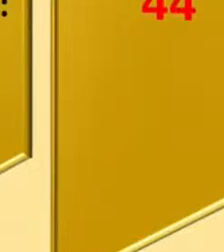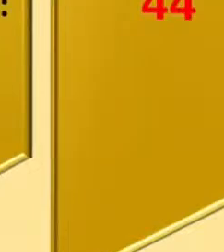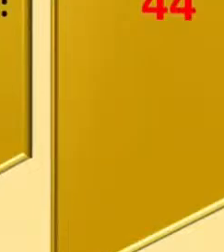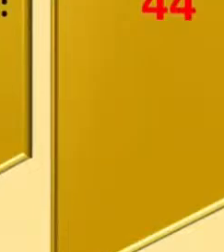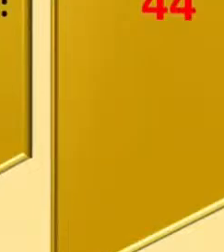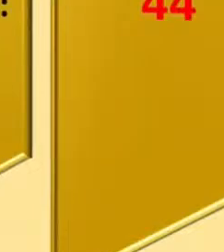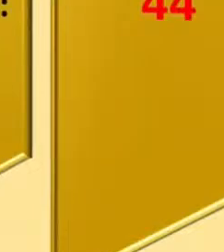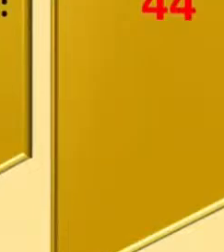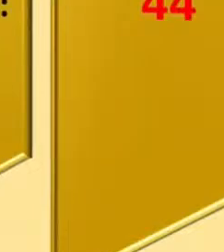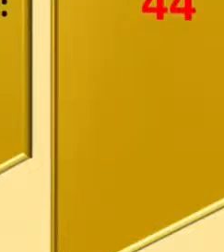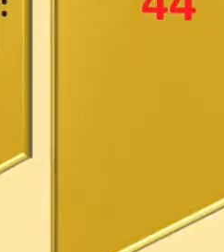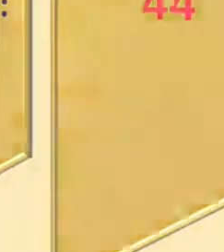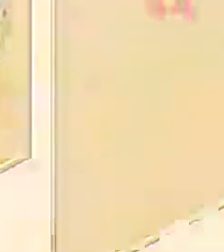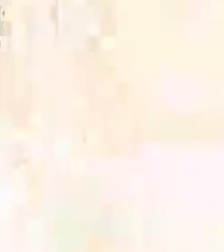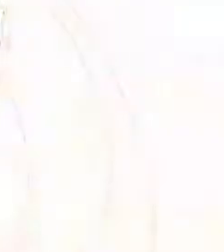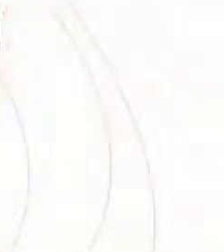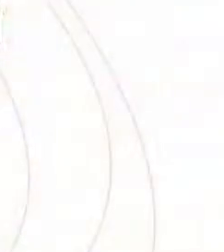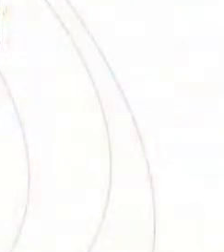Next slide.